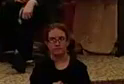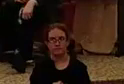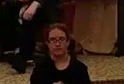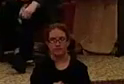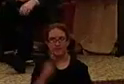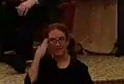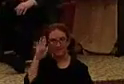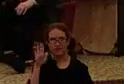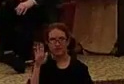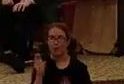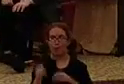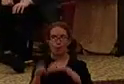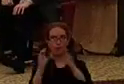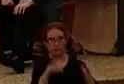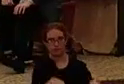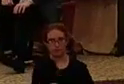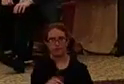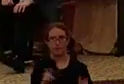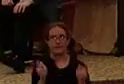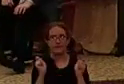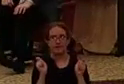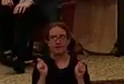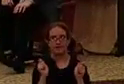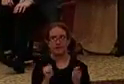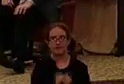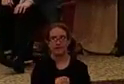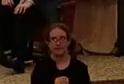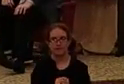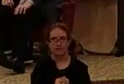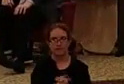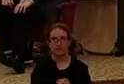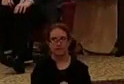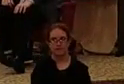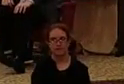He didn't know what to do. And all of a sudden,